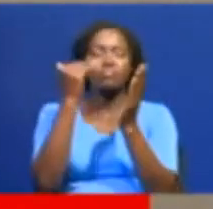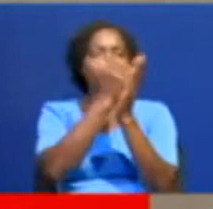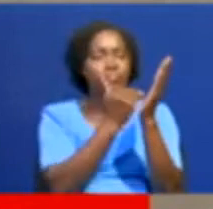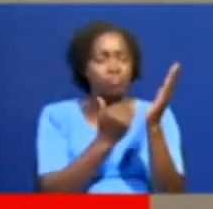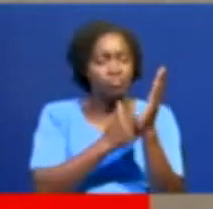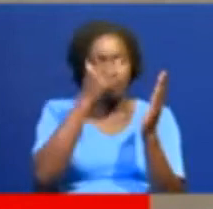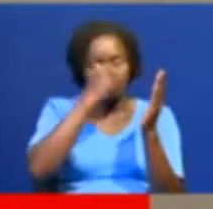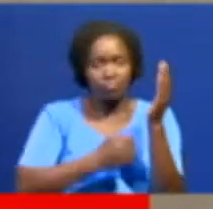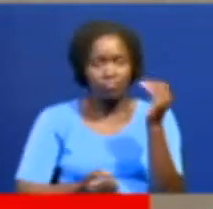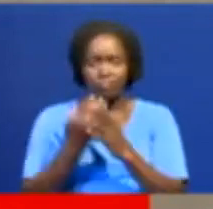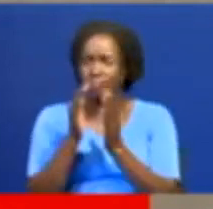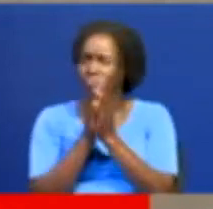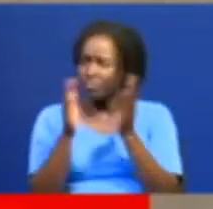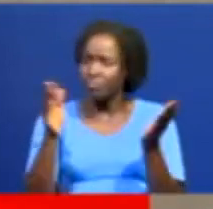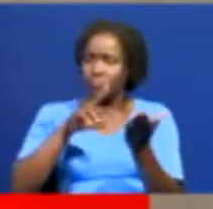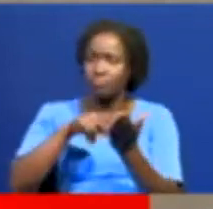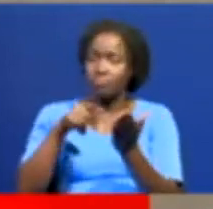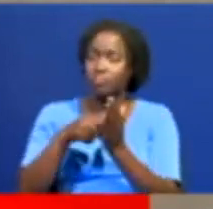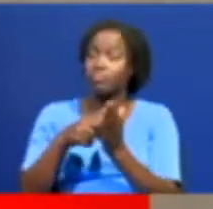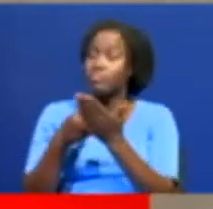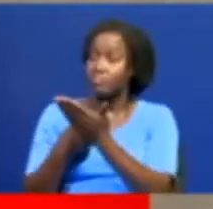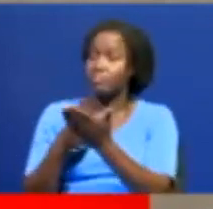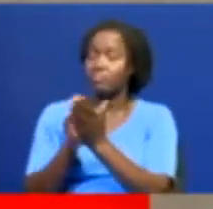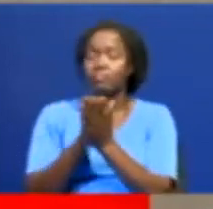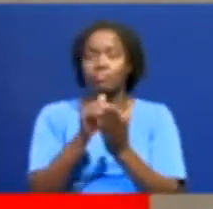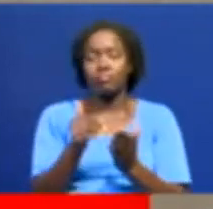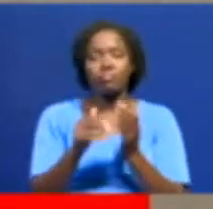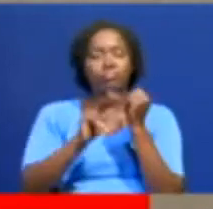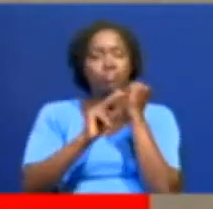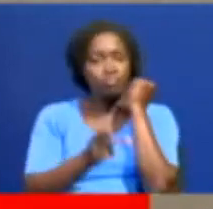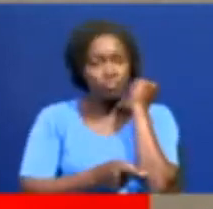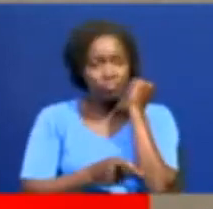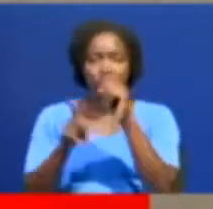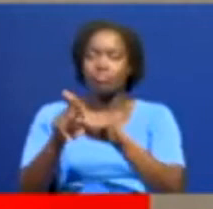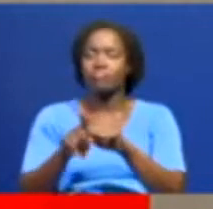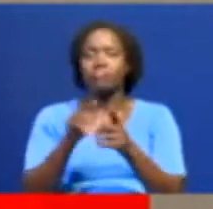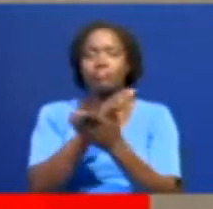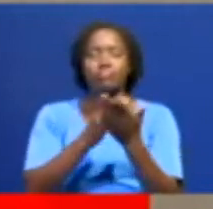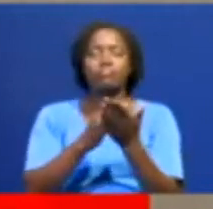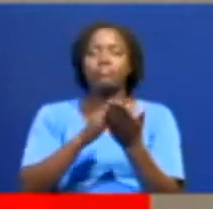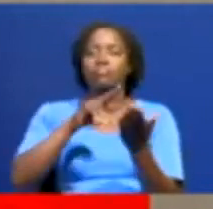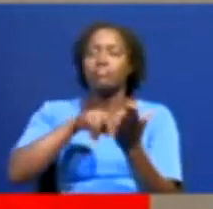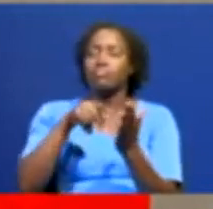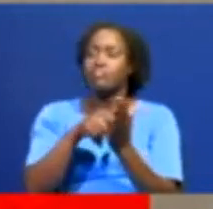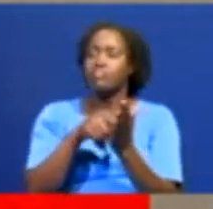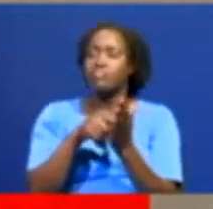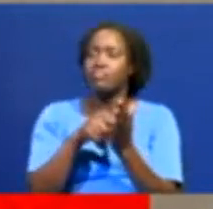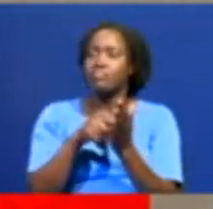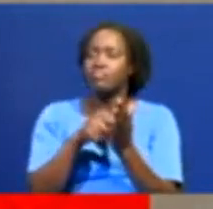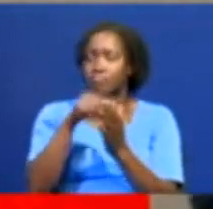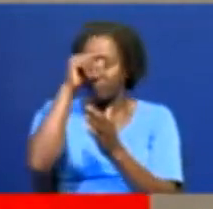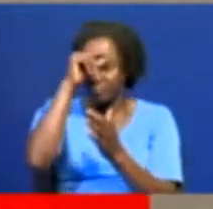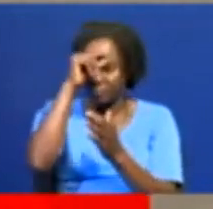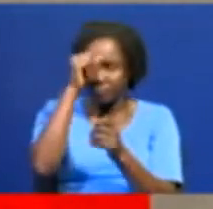where he launched a big project there, and we saw another one in Kerugoya, and this is a part of the project that the